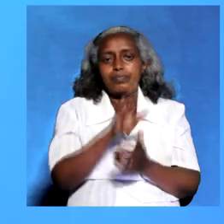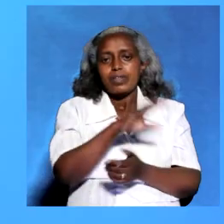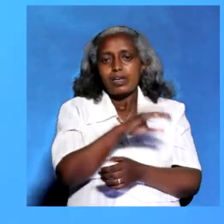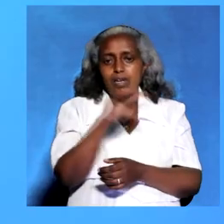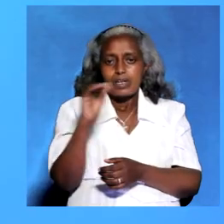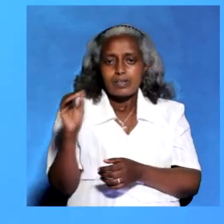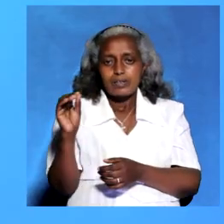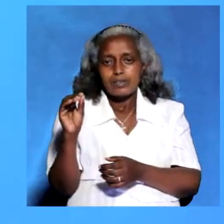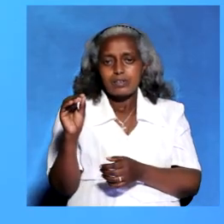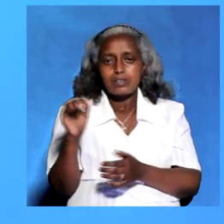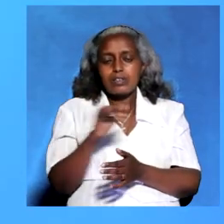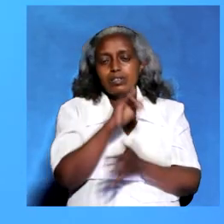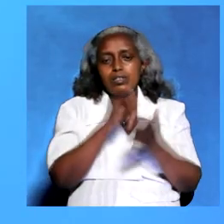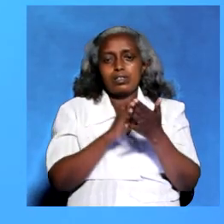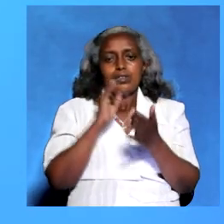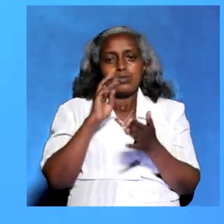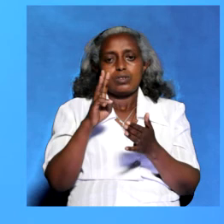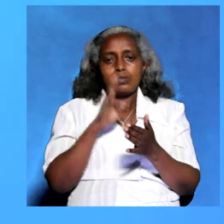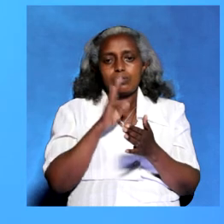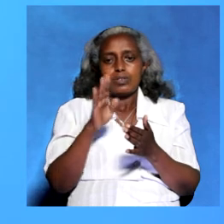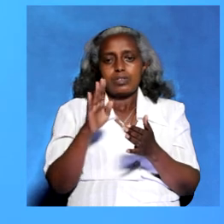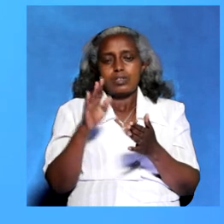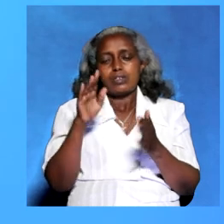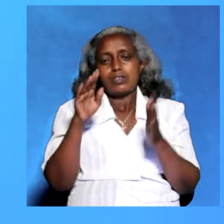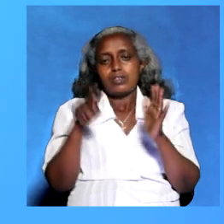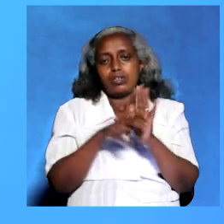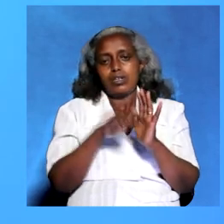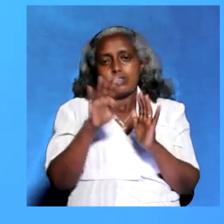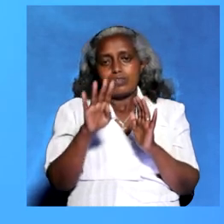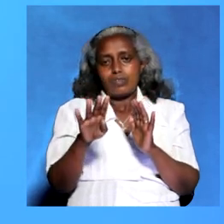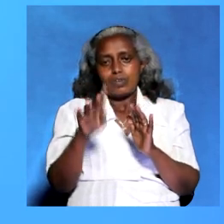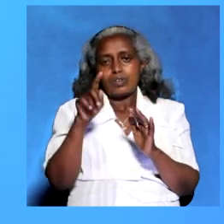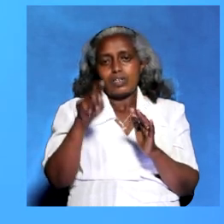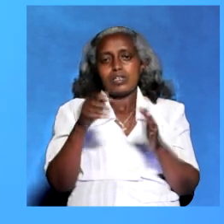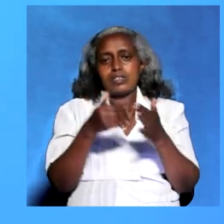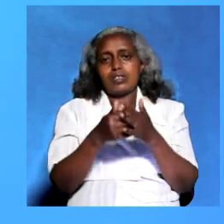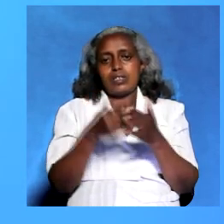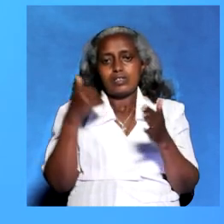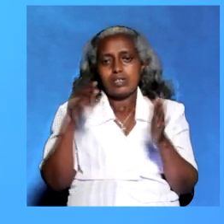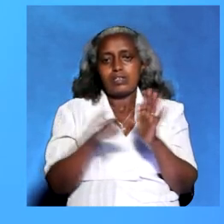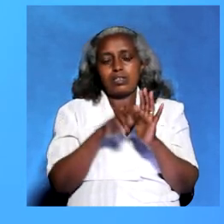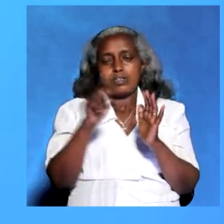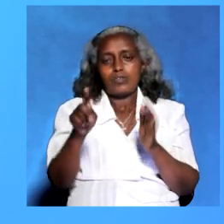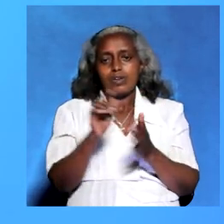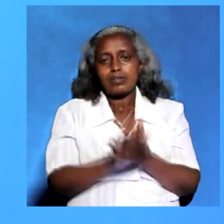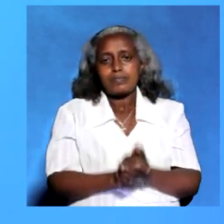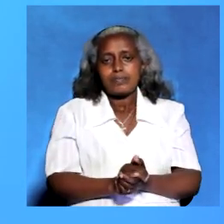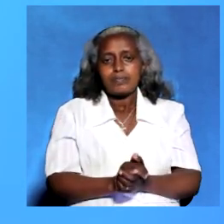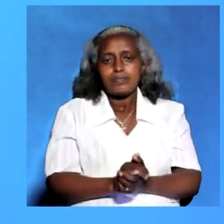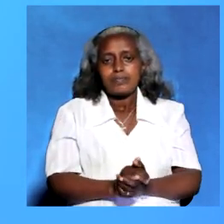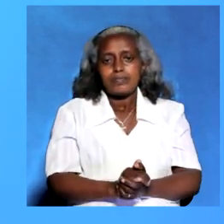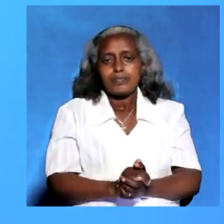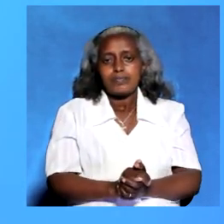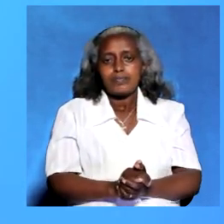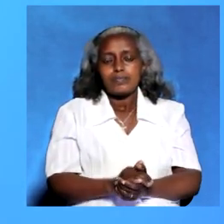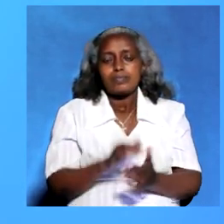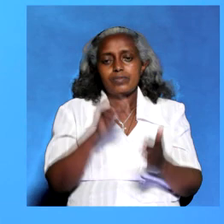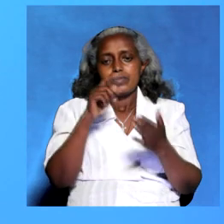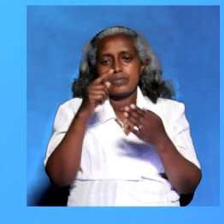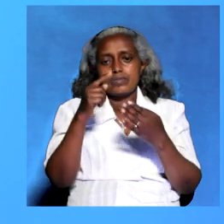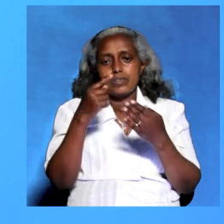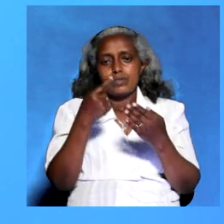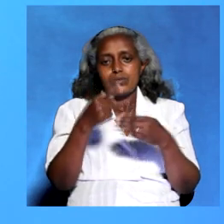and it will be negative for x less than negative 1. So